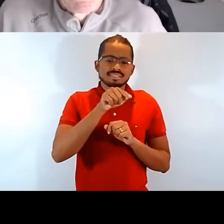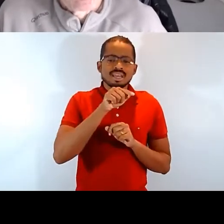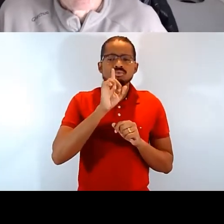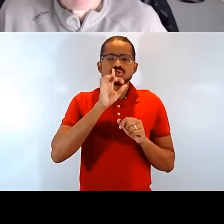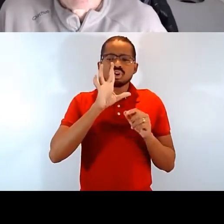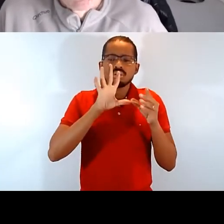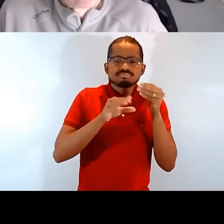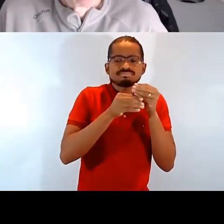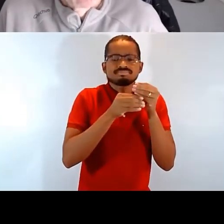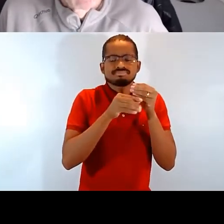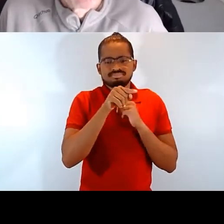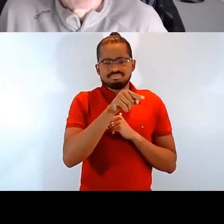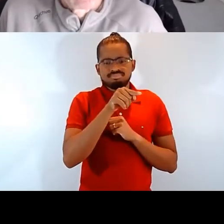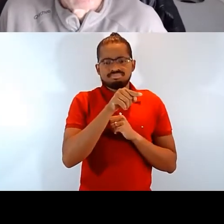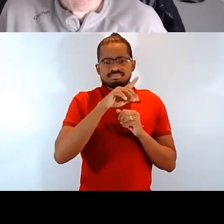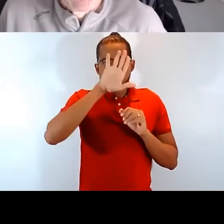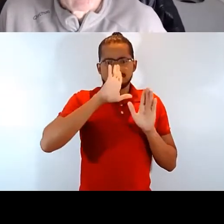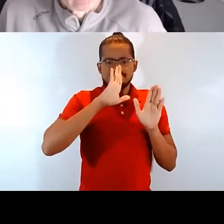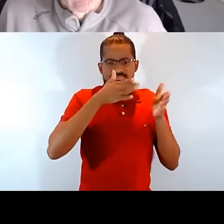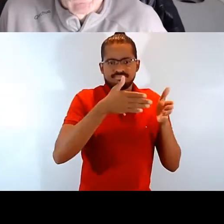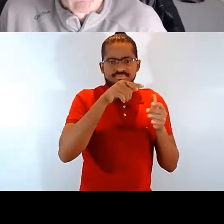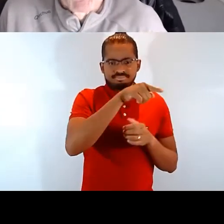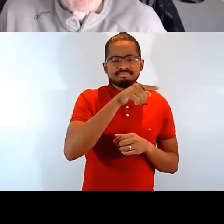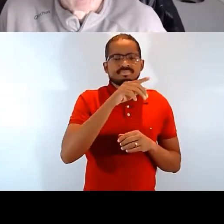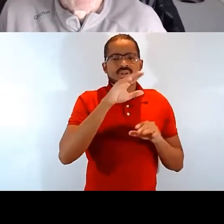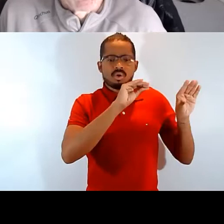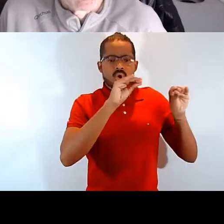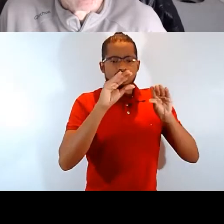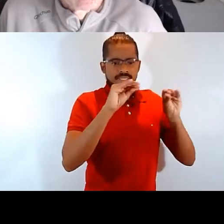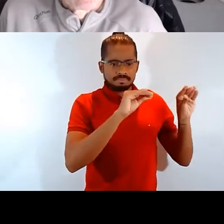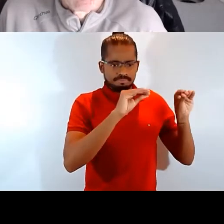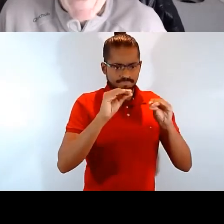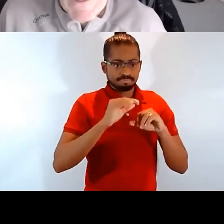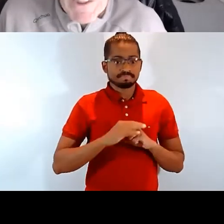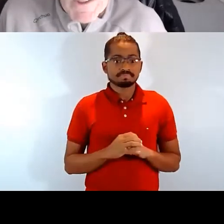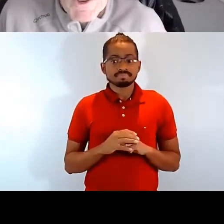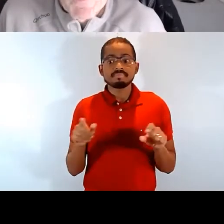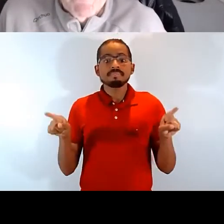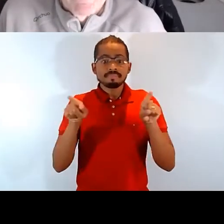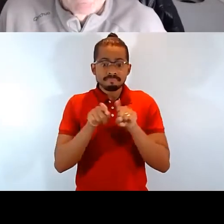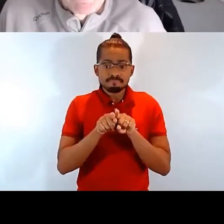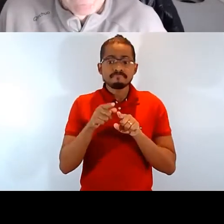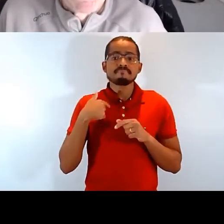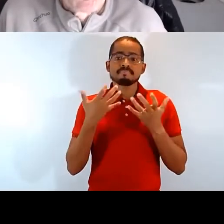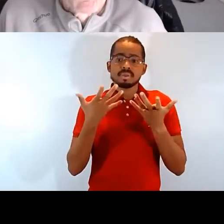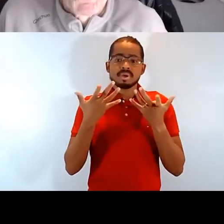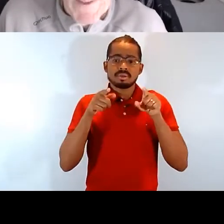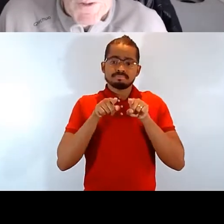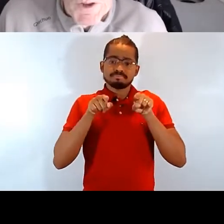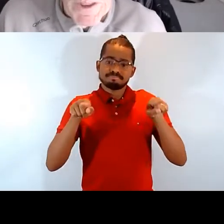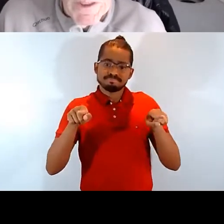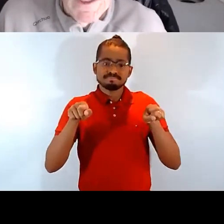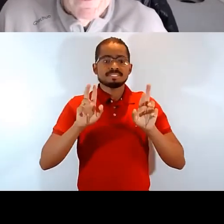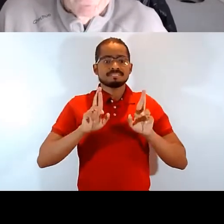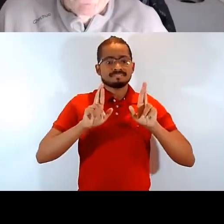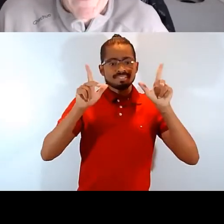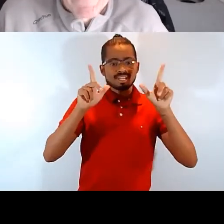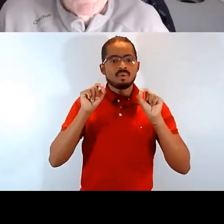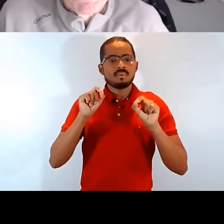thing is that I am going to make a distinction between tactics and